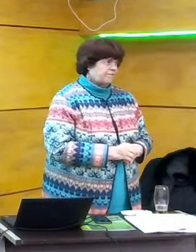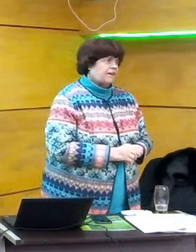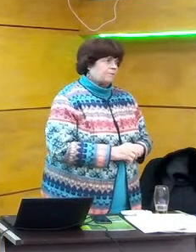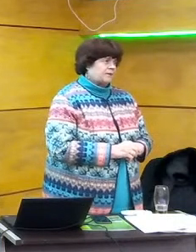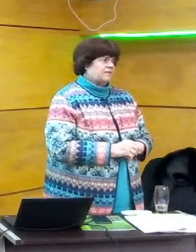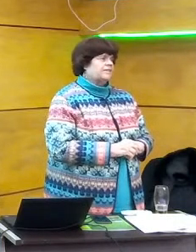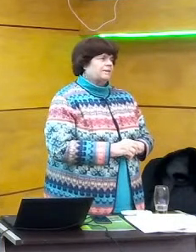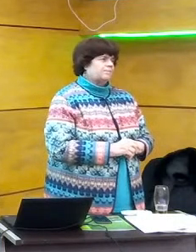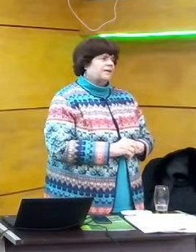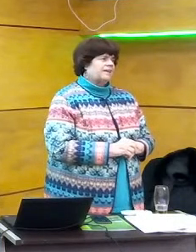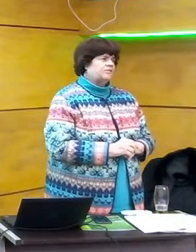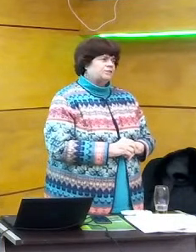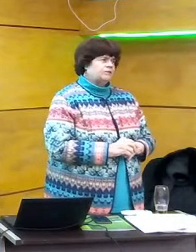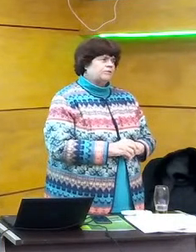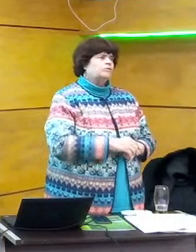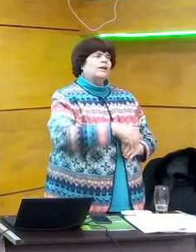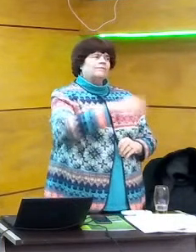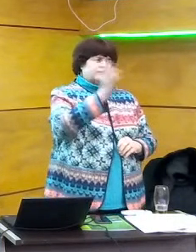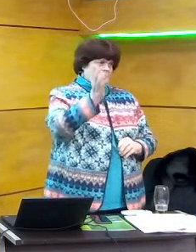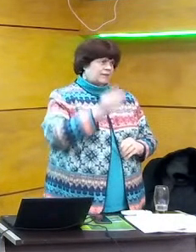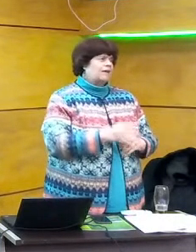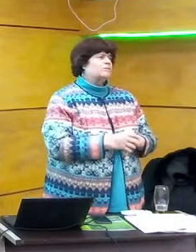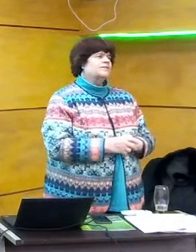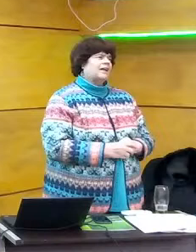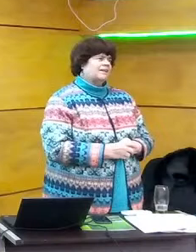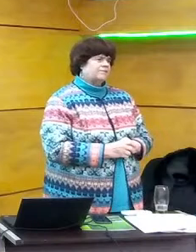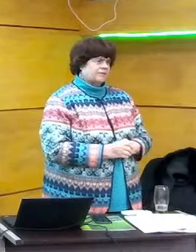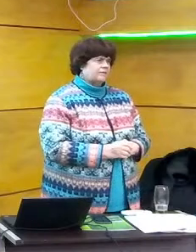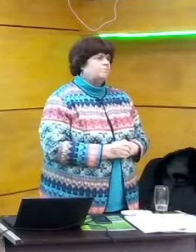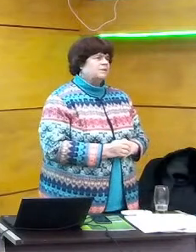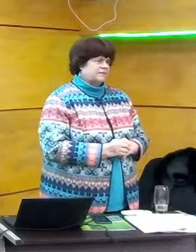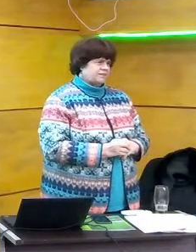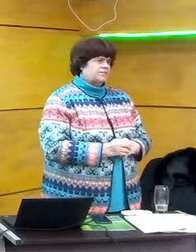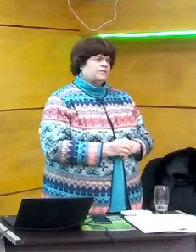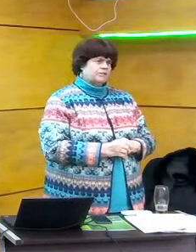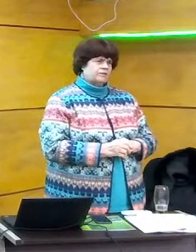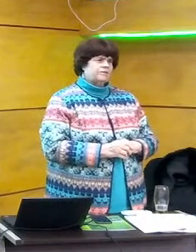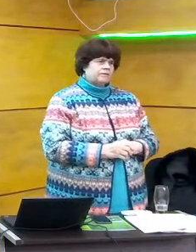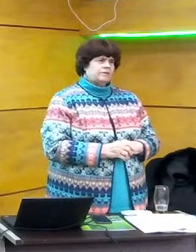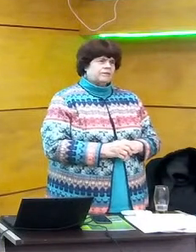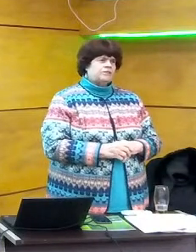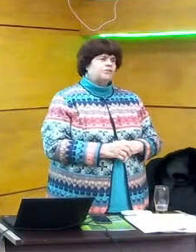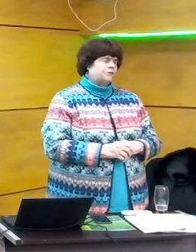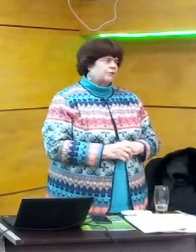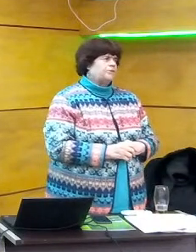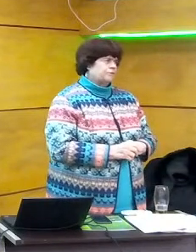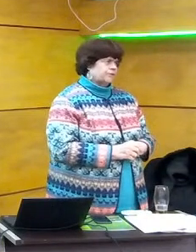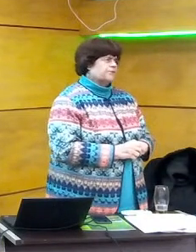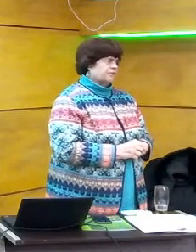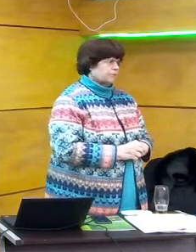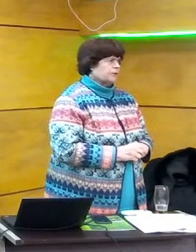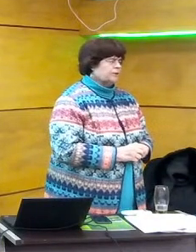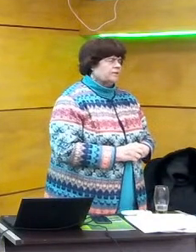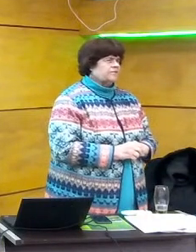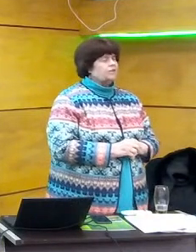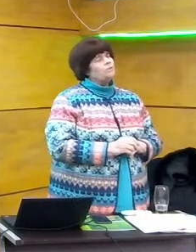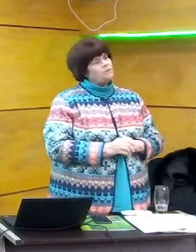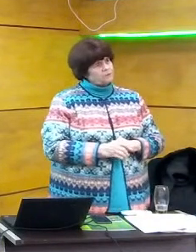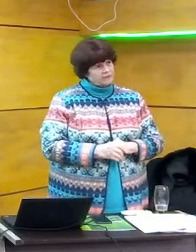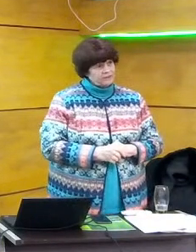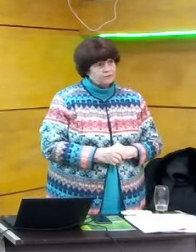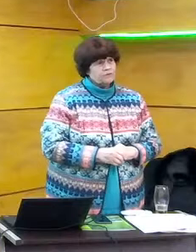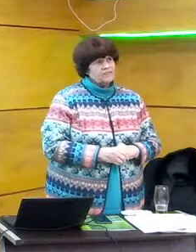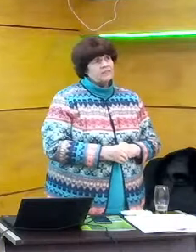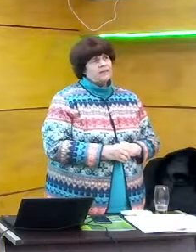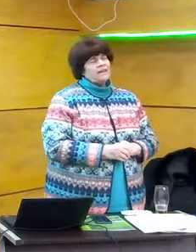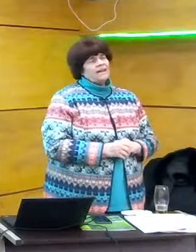elitist families that planned to travel outside of the Middle East to do their university work. So it